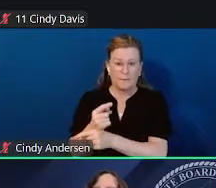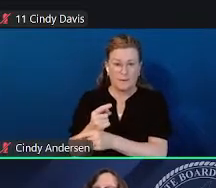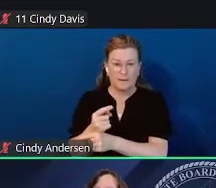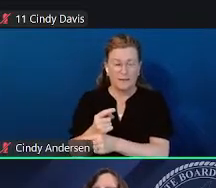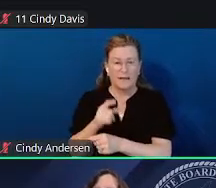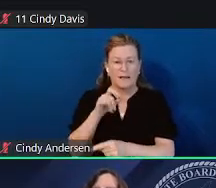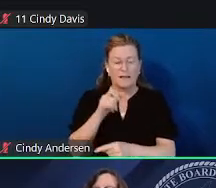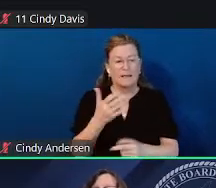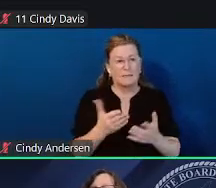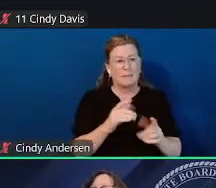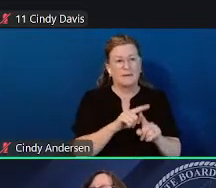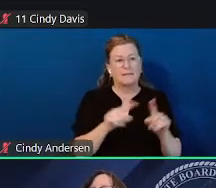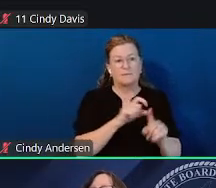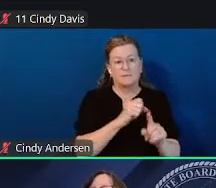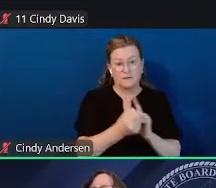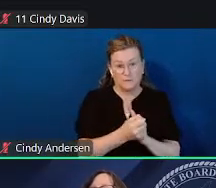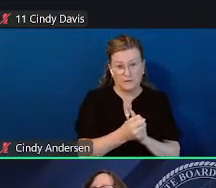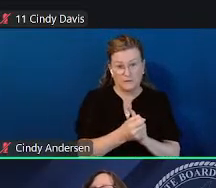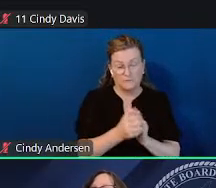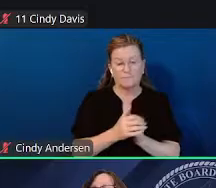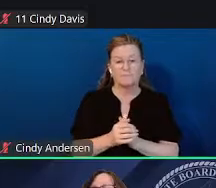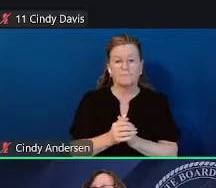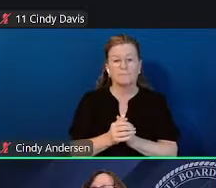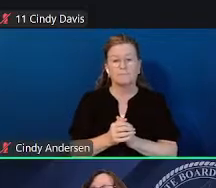a different situation